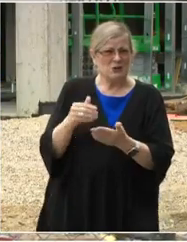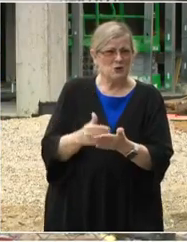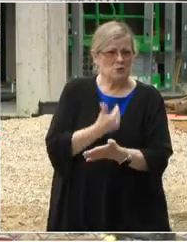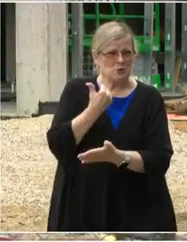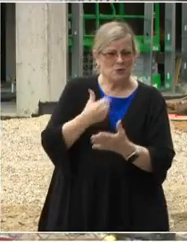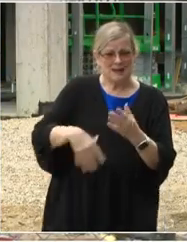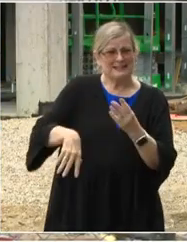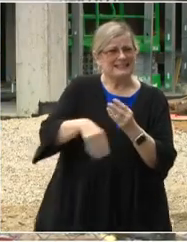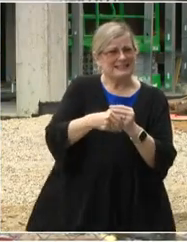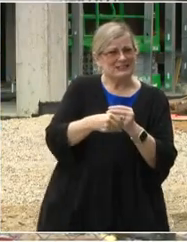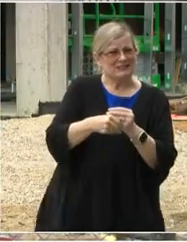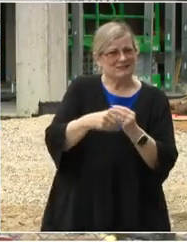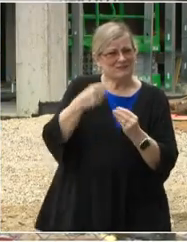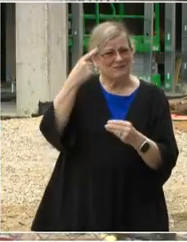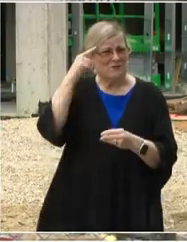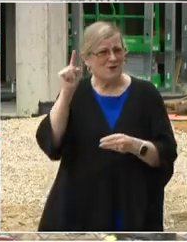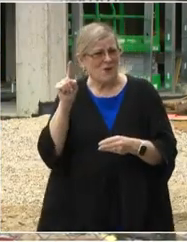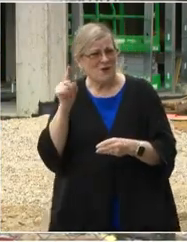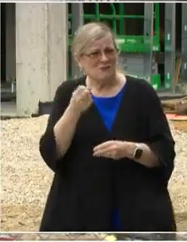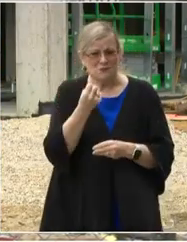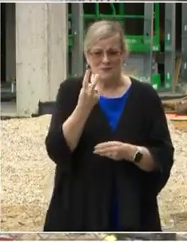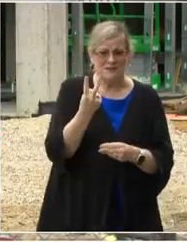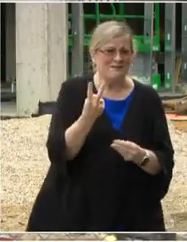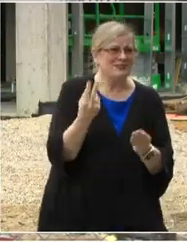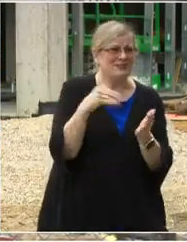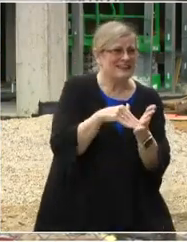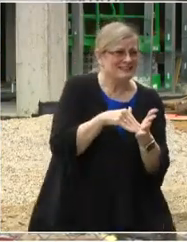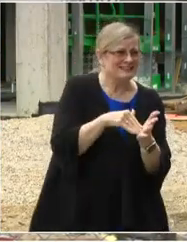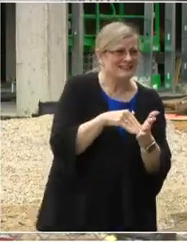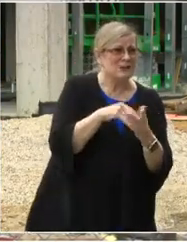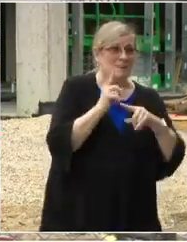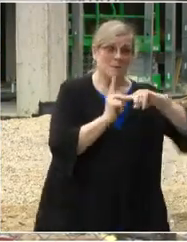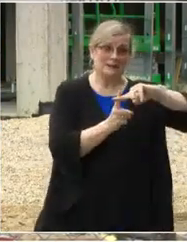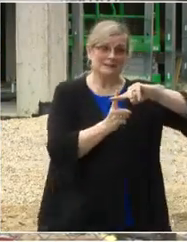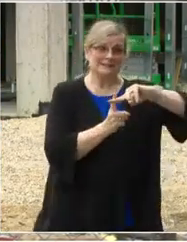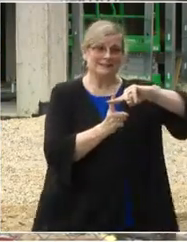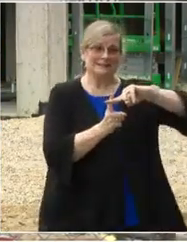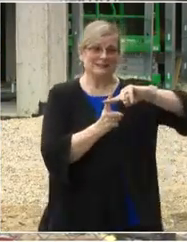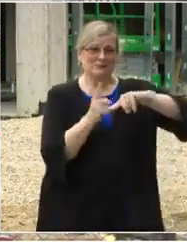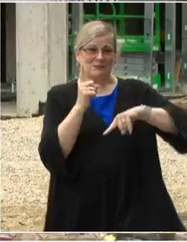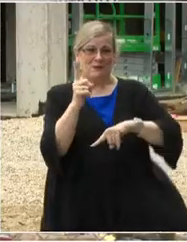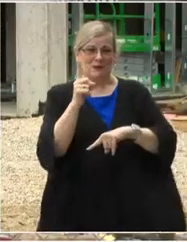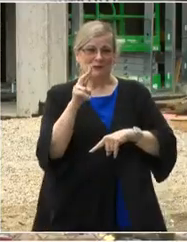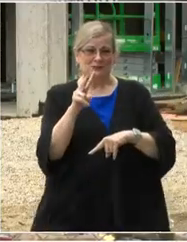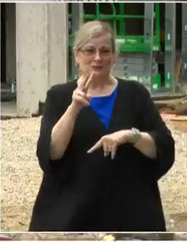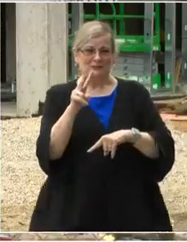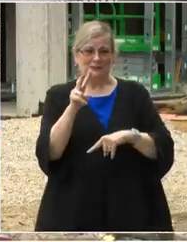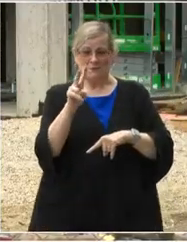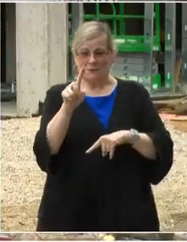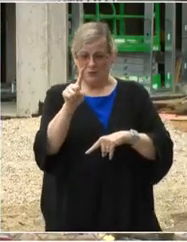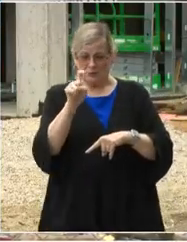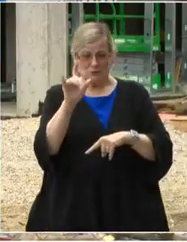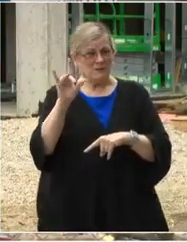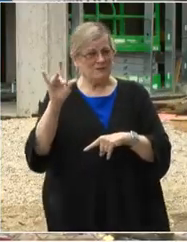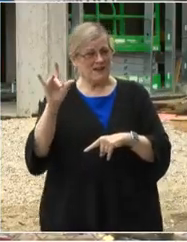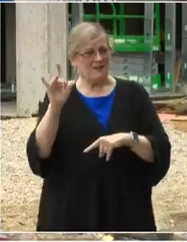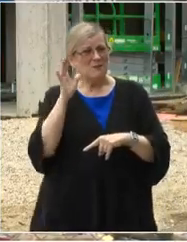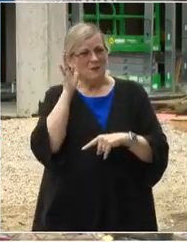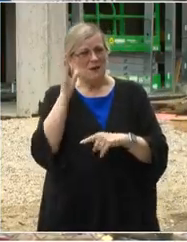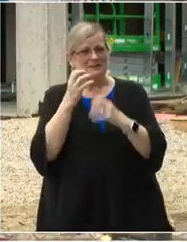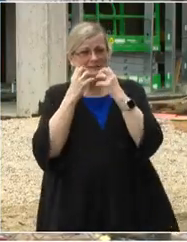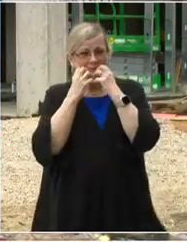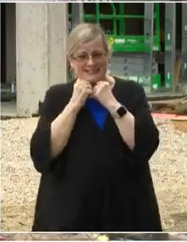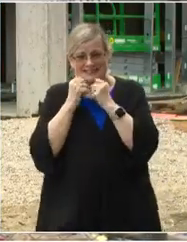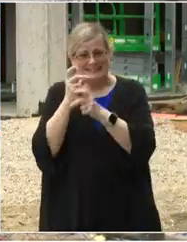the 12,000, and then an additional 175 units will be preserved. So thank you. That is what this announcement